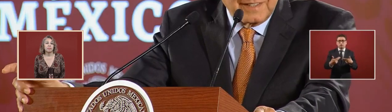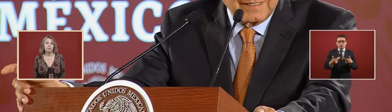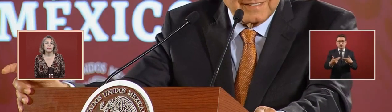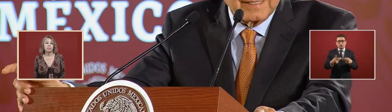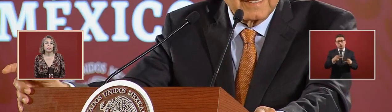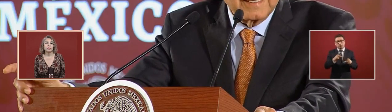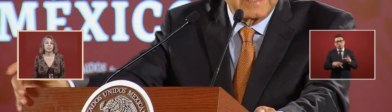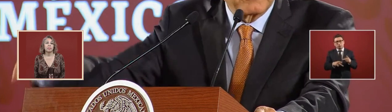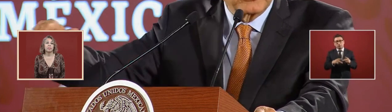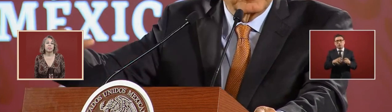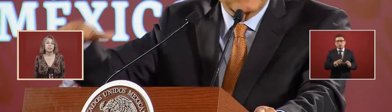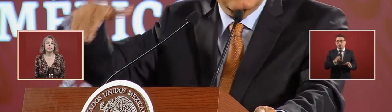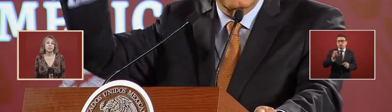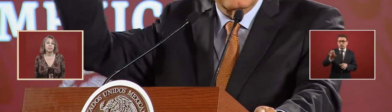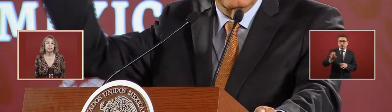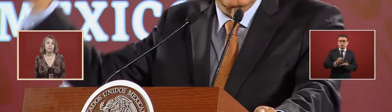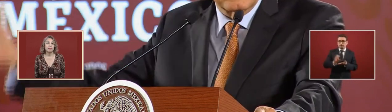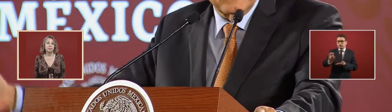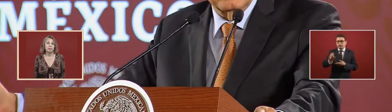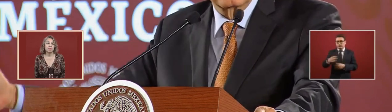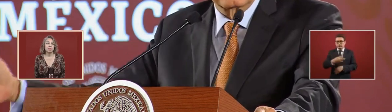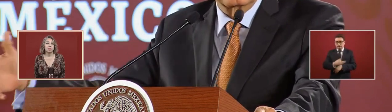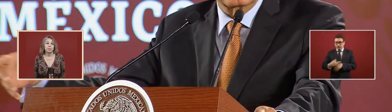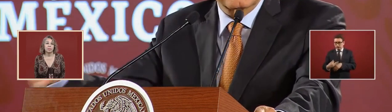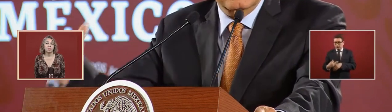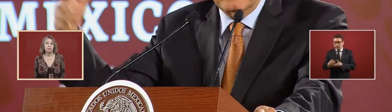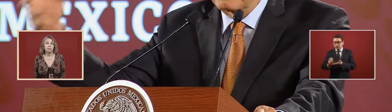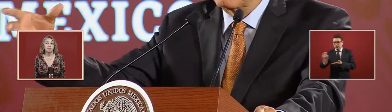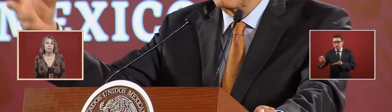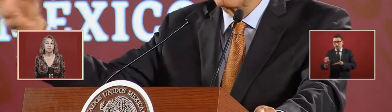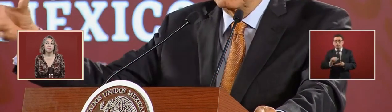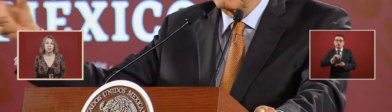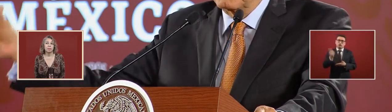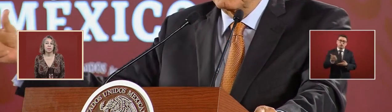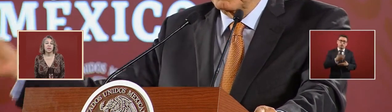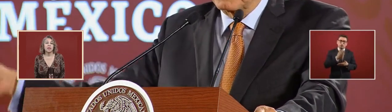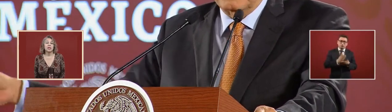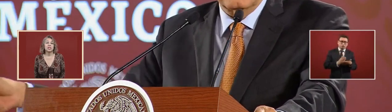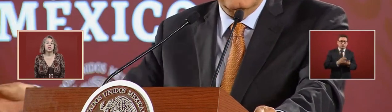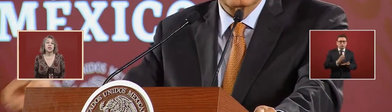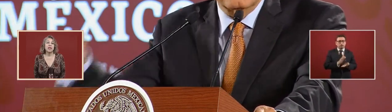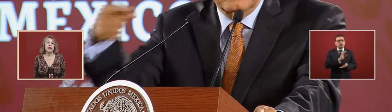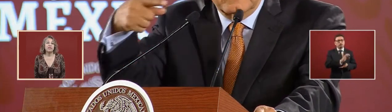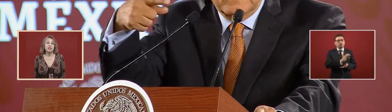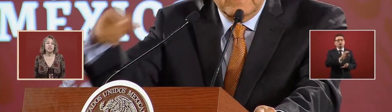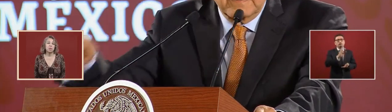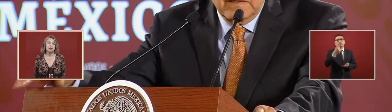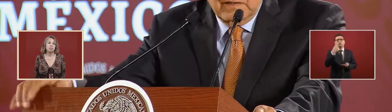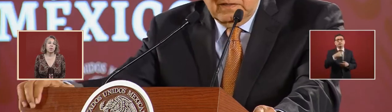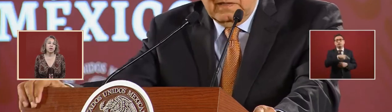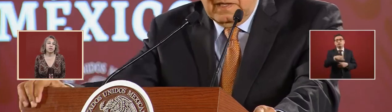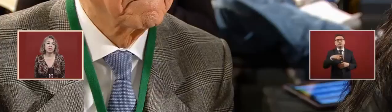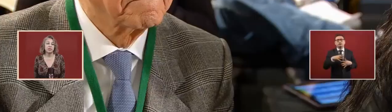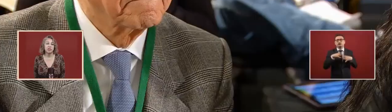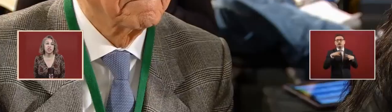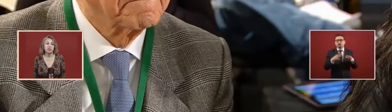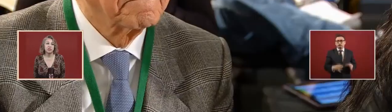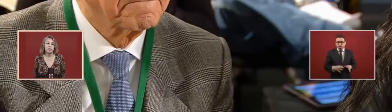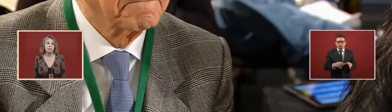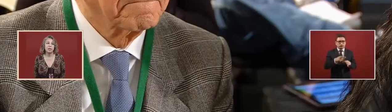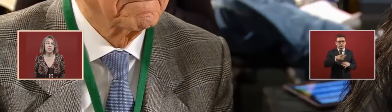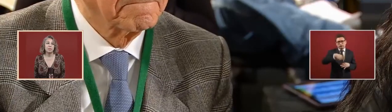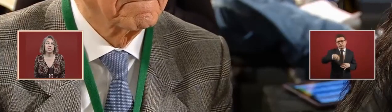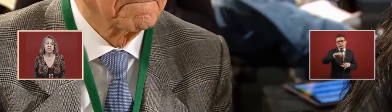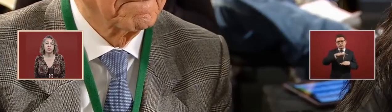los familiares y la mayor parte la destinan a fundaciones para, so they leave a small part of their fortune to